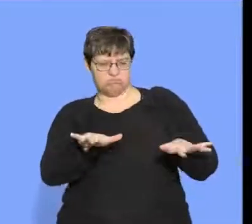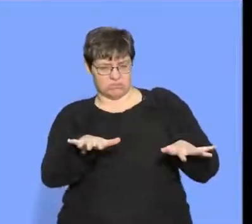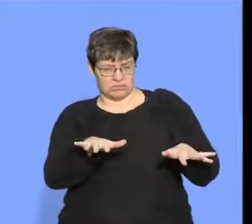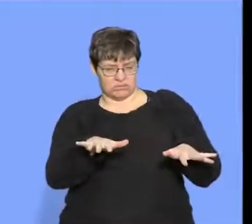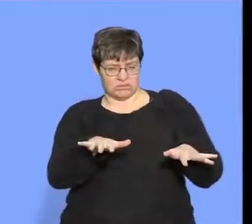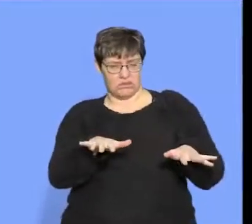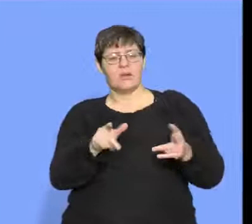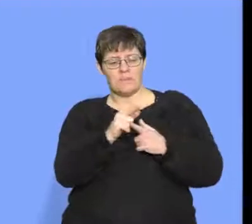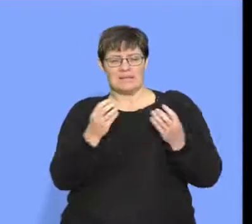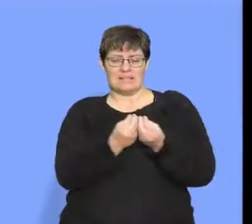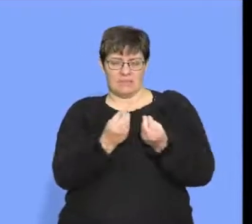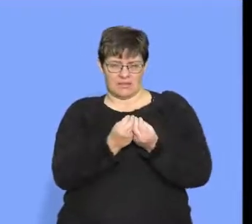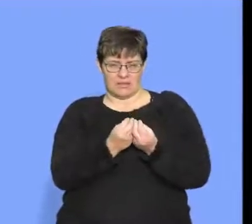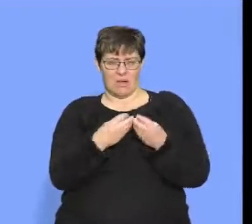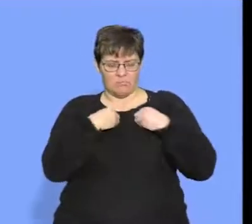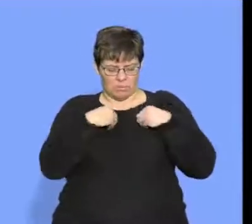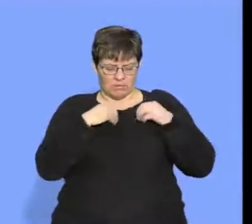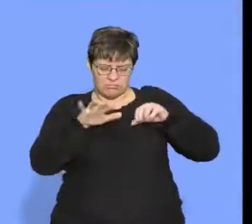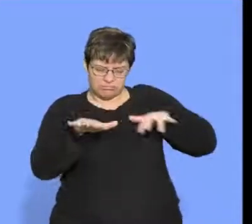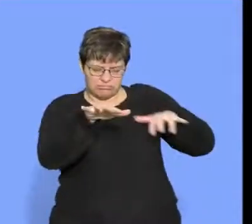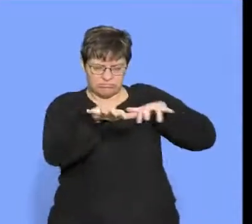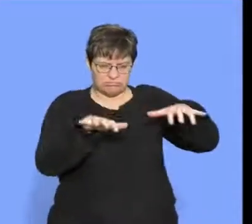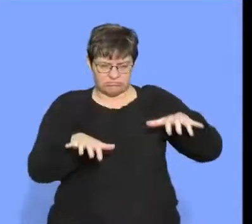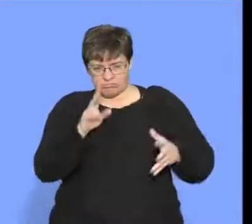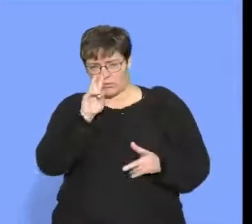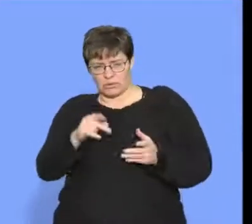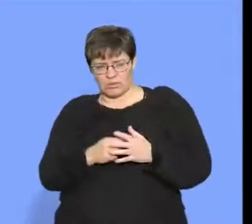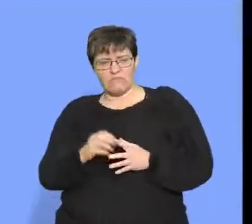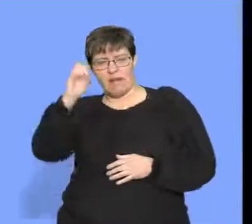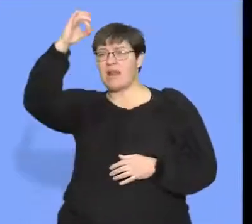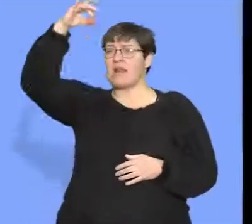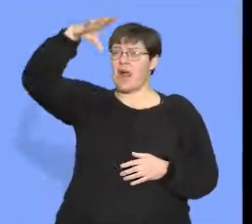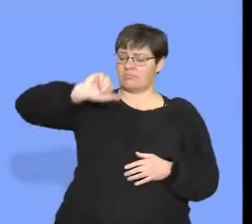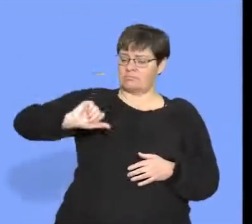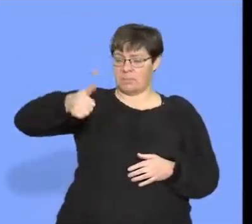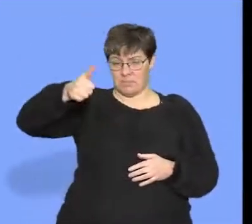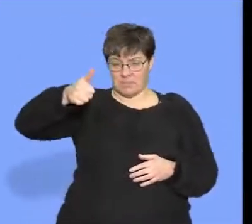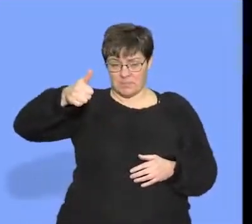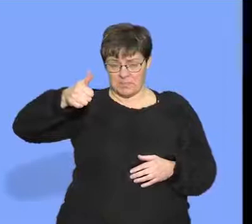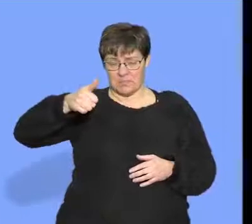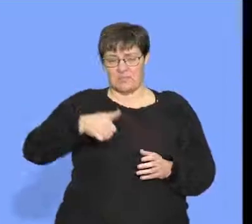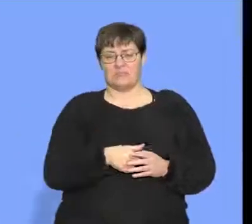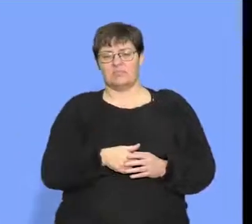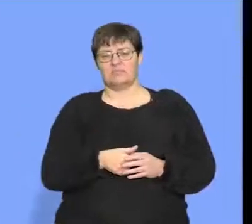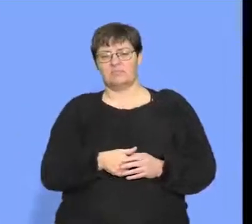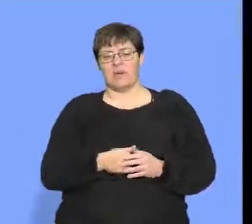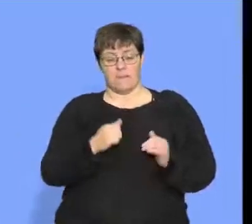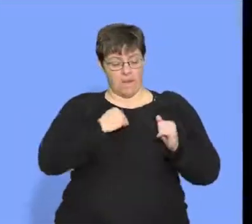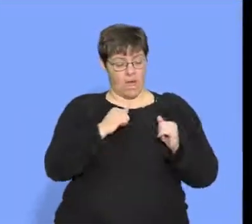out or the dispersal of something. Now, if you've ever turned on a light in a